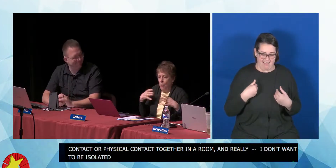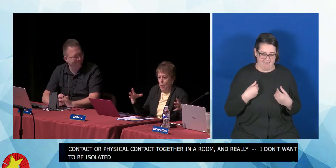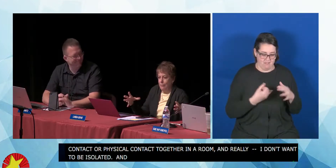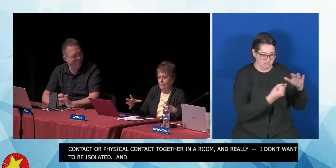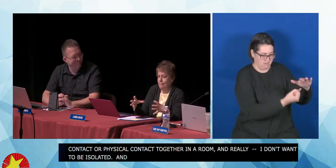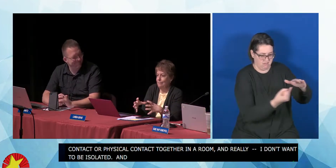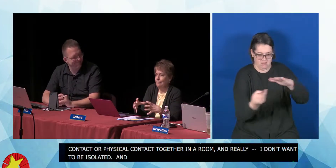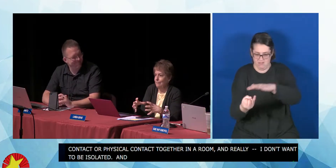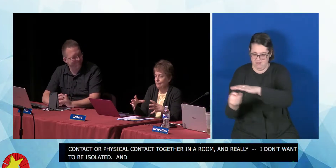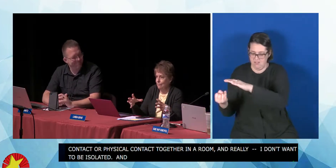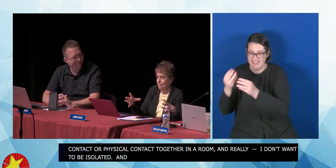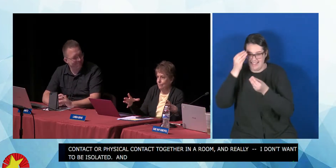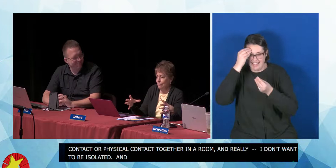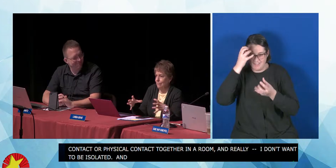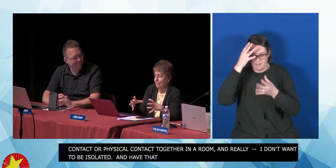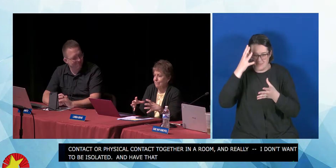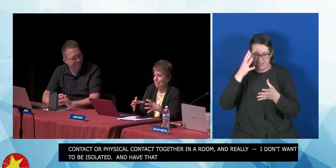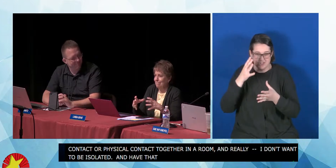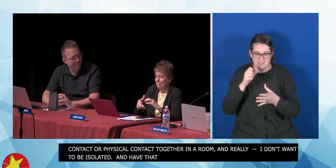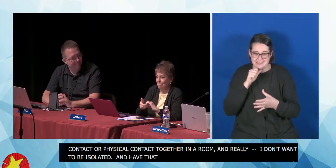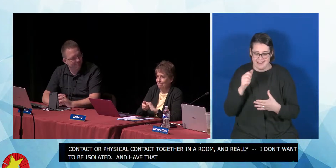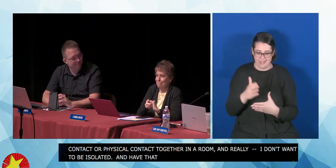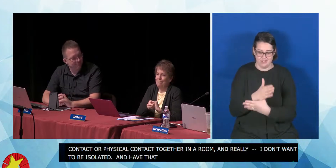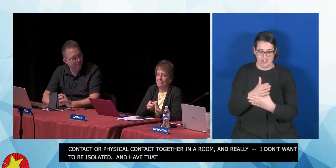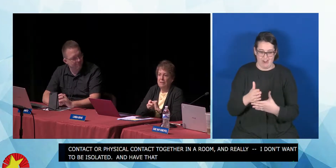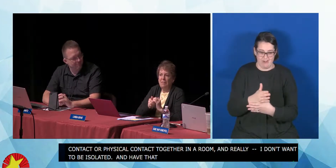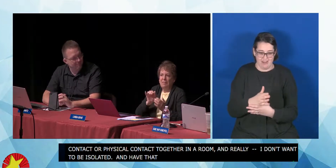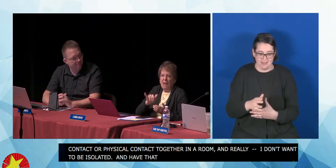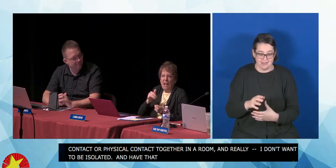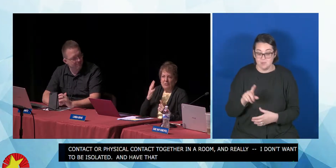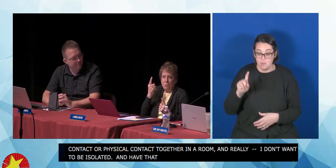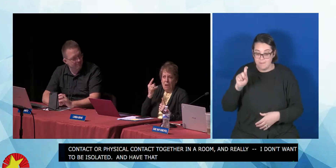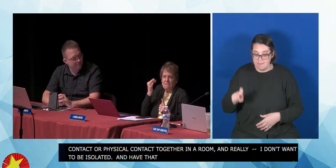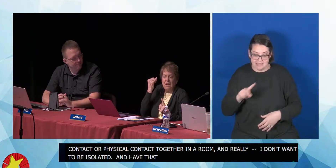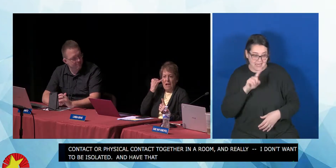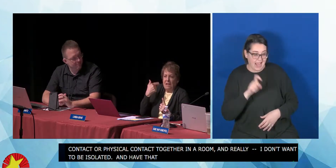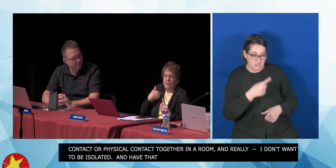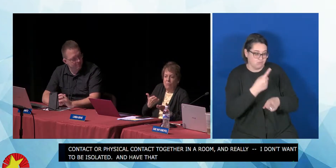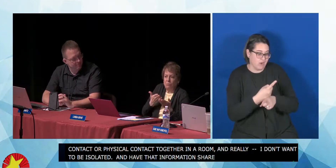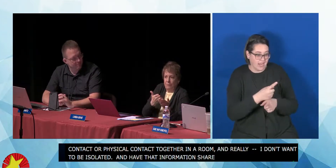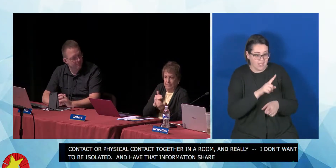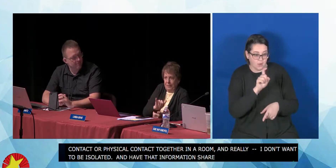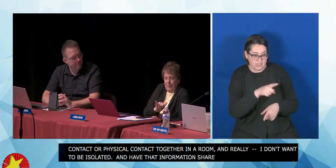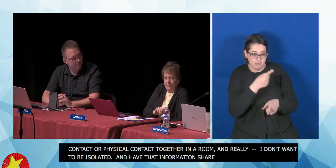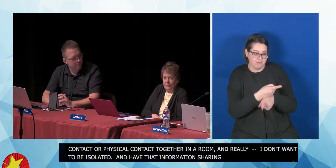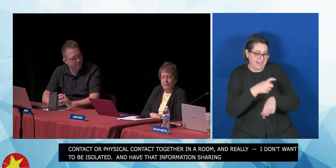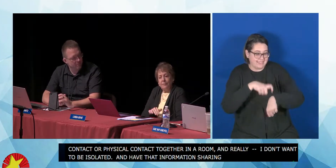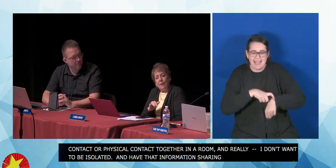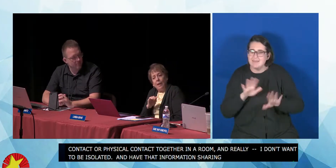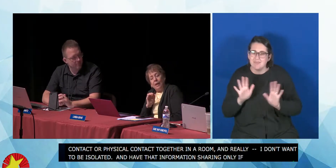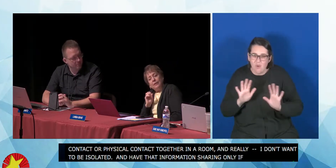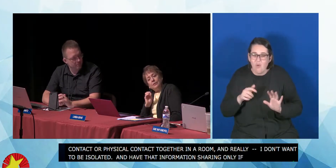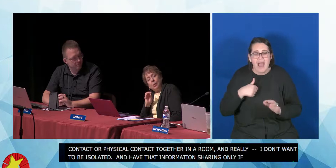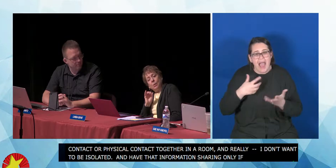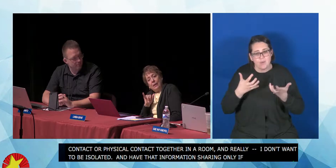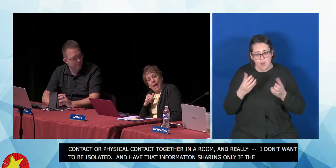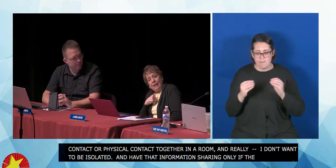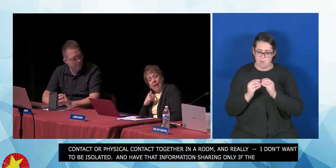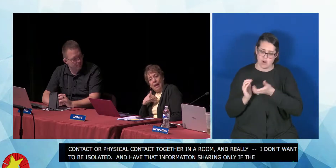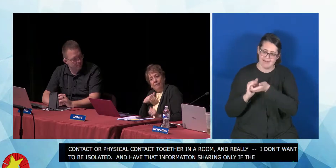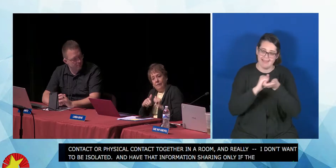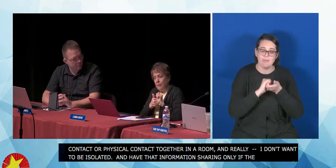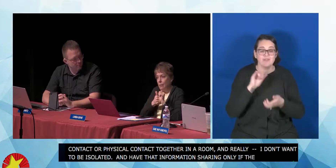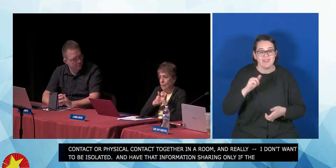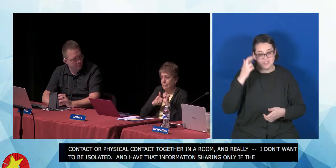of information sharing only if the right question is asked at the right time. I think it would make it more collaborative, and so that's why I brought